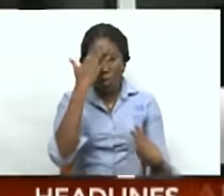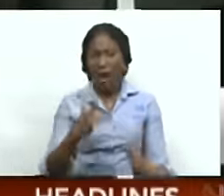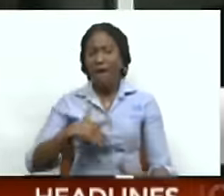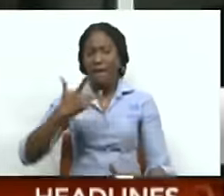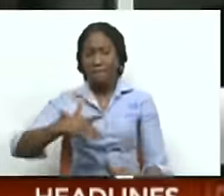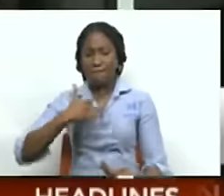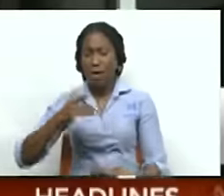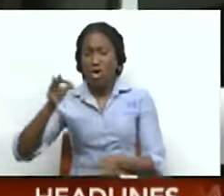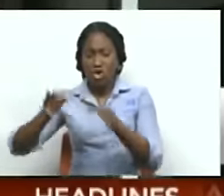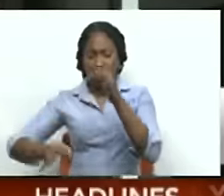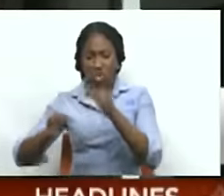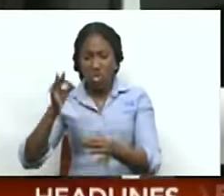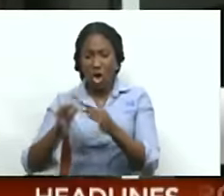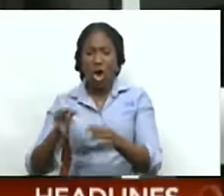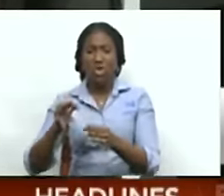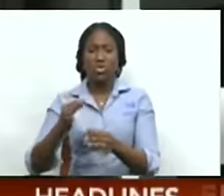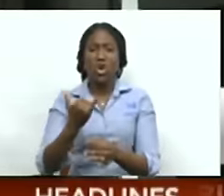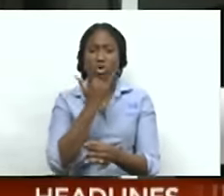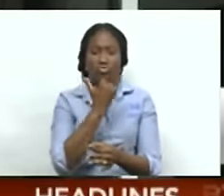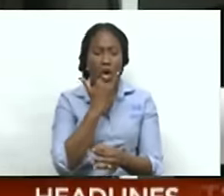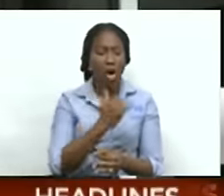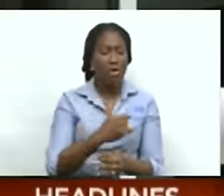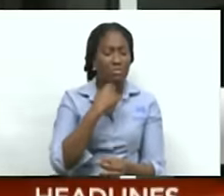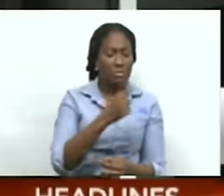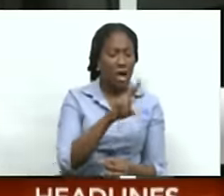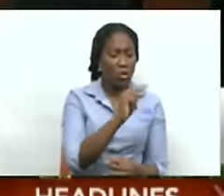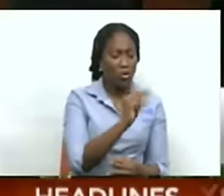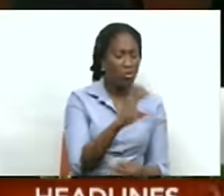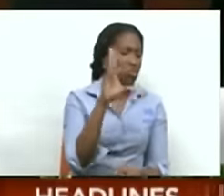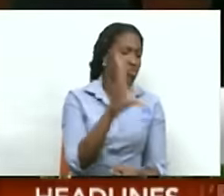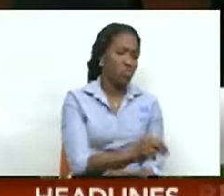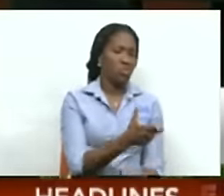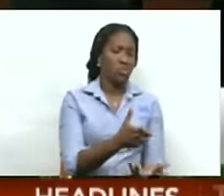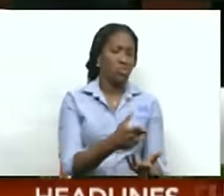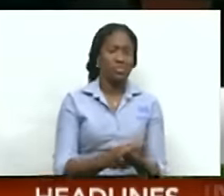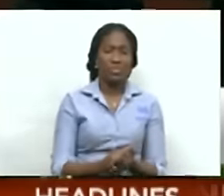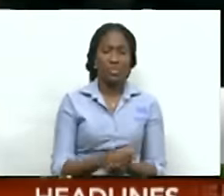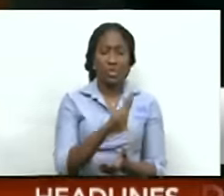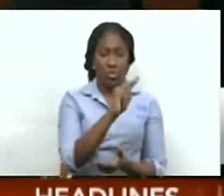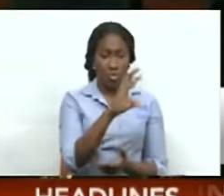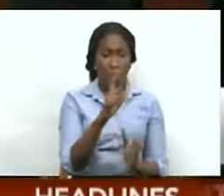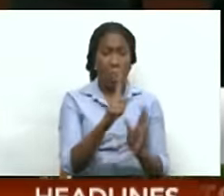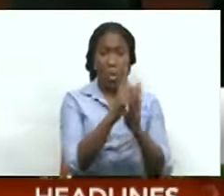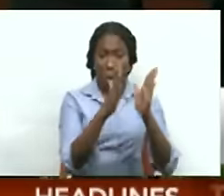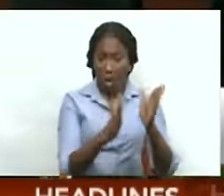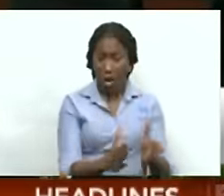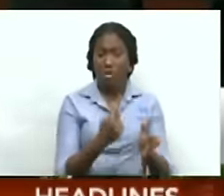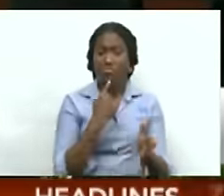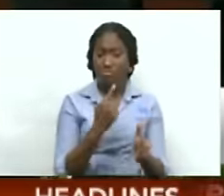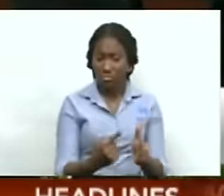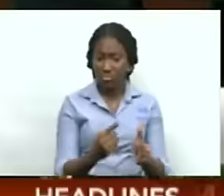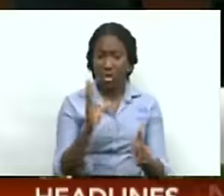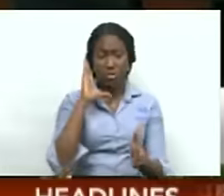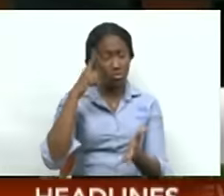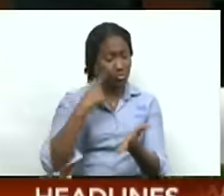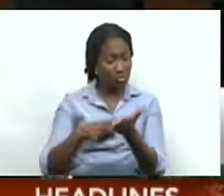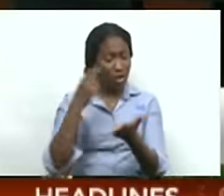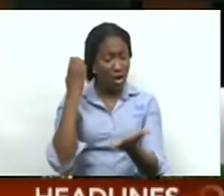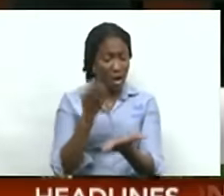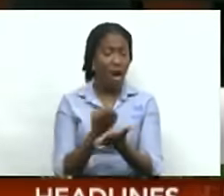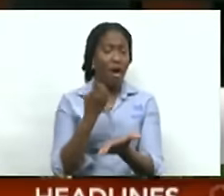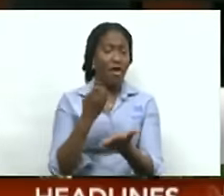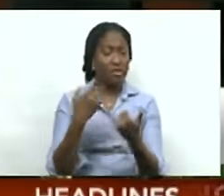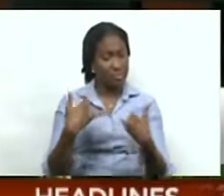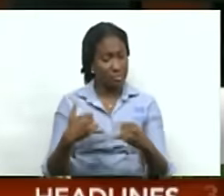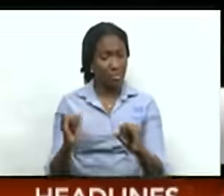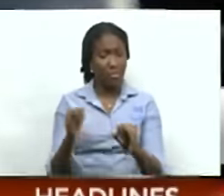on Wednesday. The UNC's lawyers claimed that she erred in considering the evidence and the legal issues before her. In the petition, the party claims